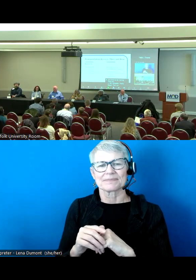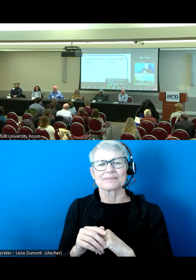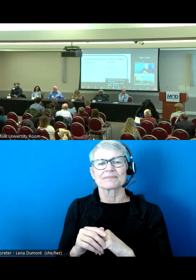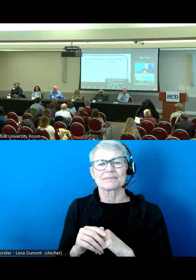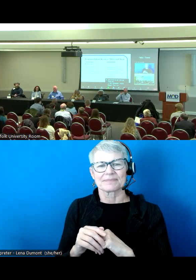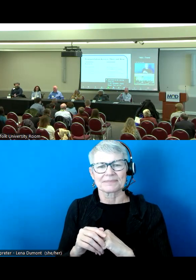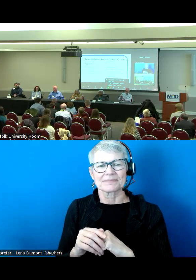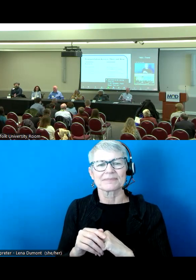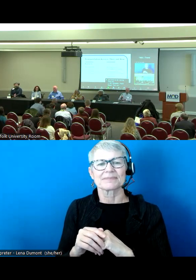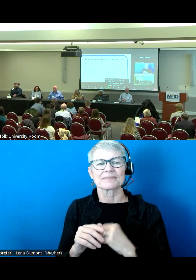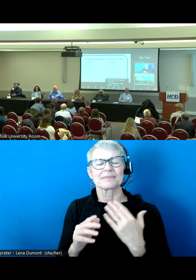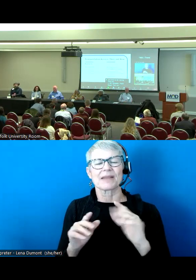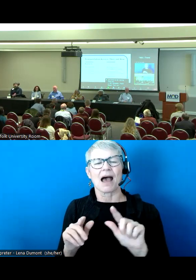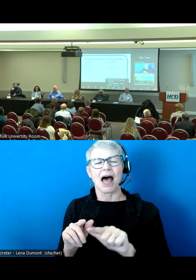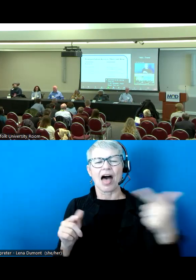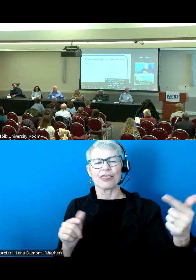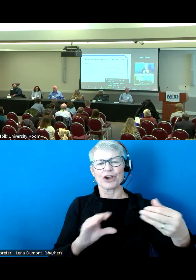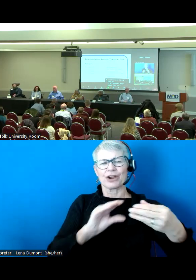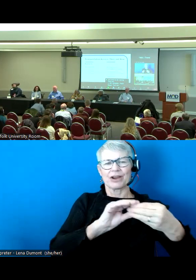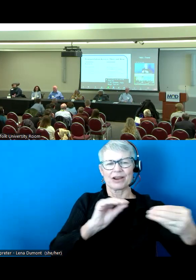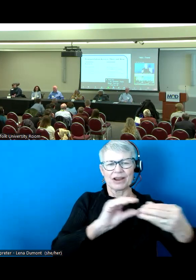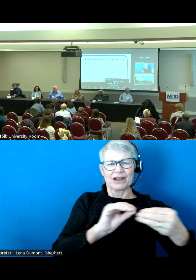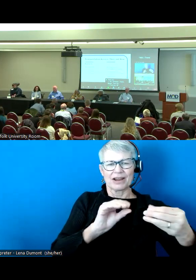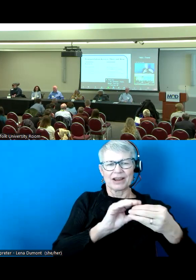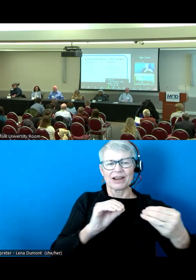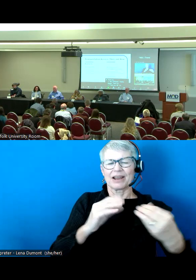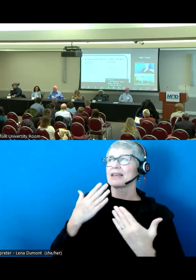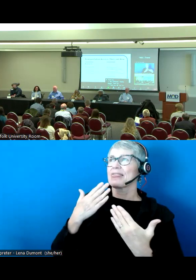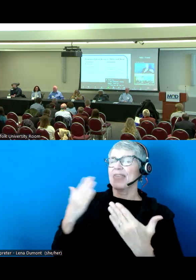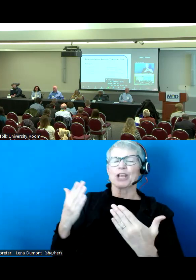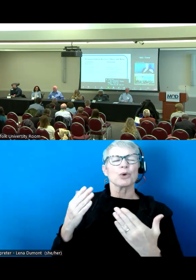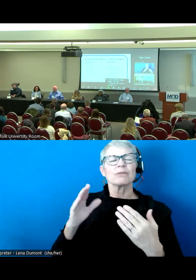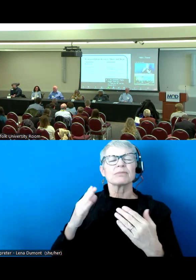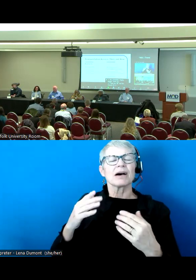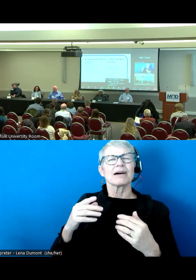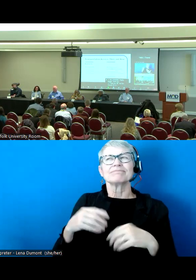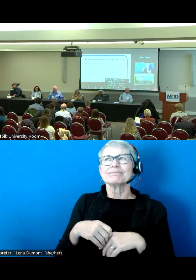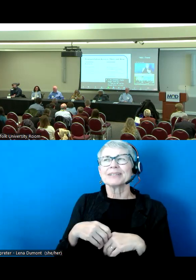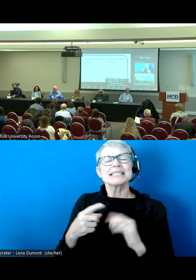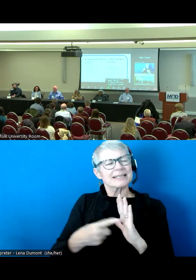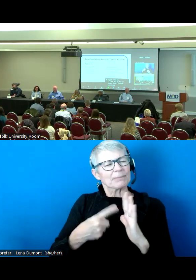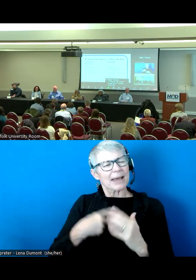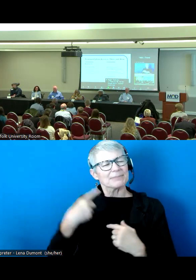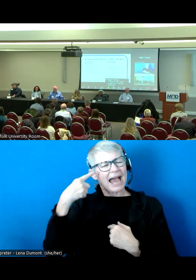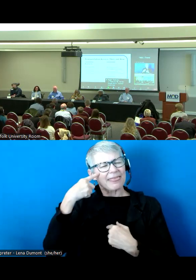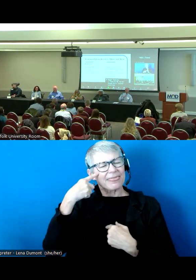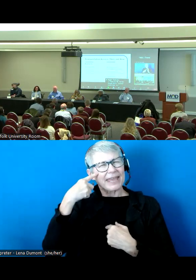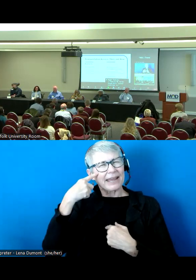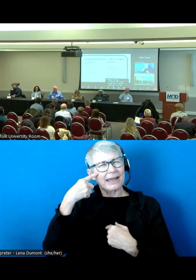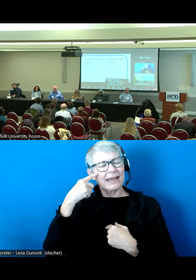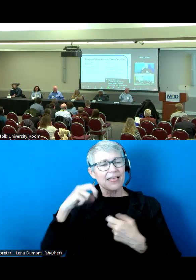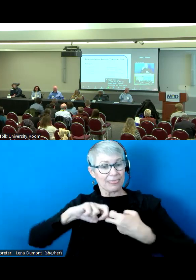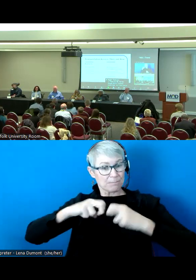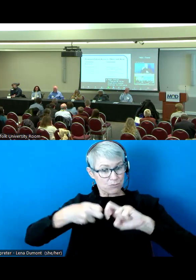My first thought is this is a customer service issue. And I think people with disabilities were